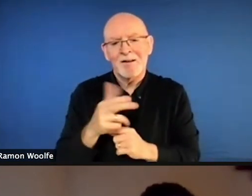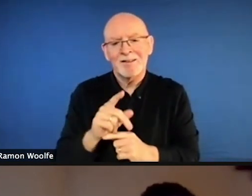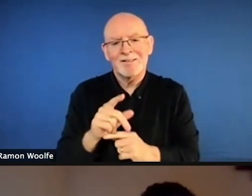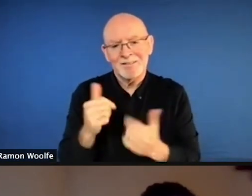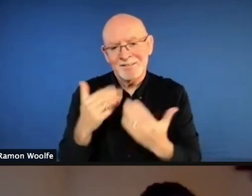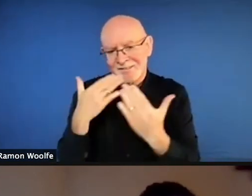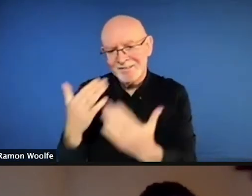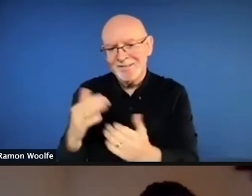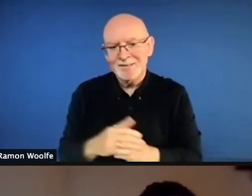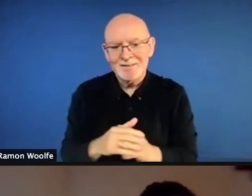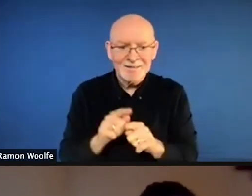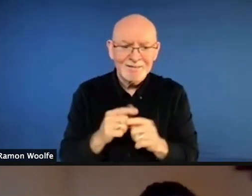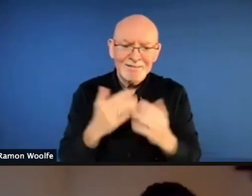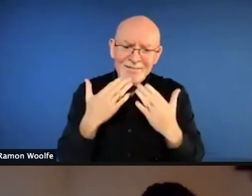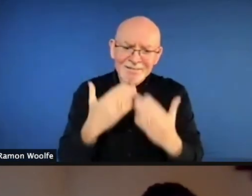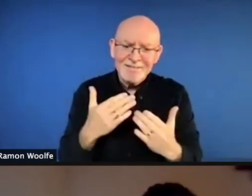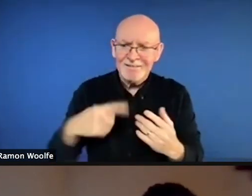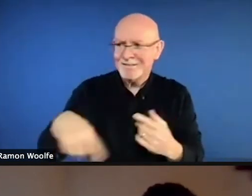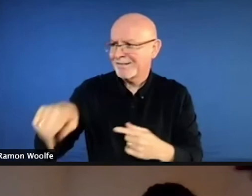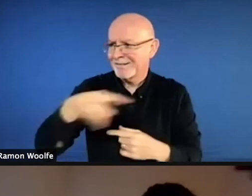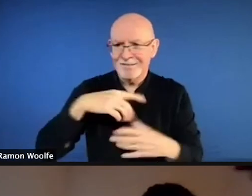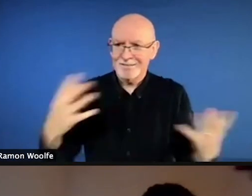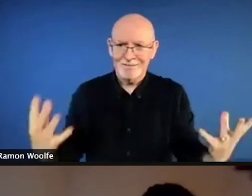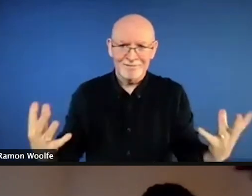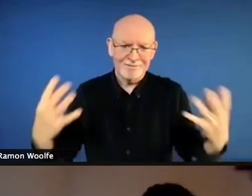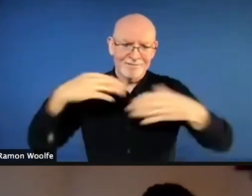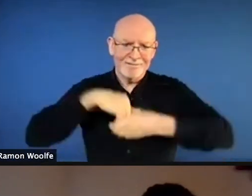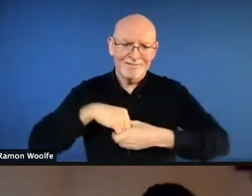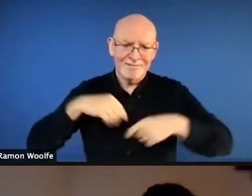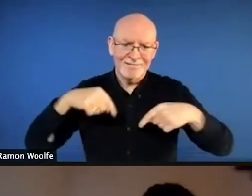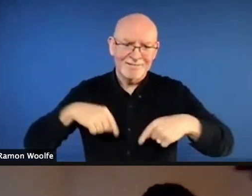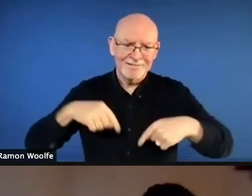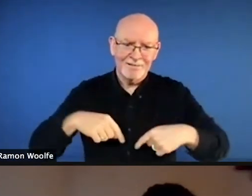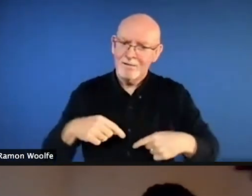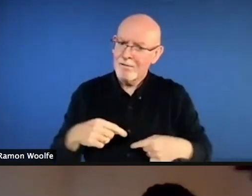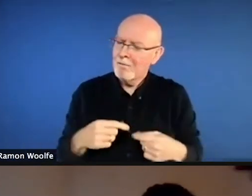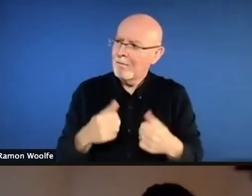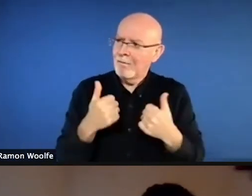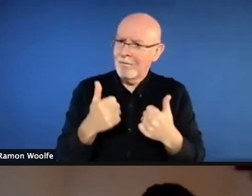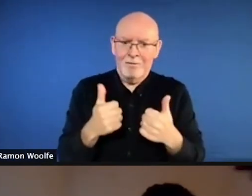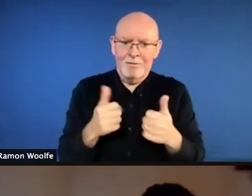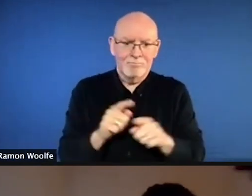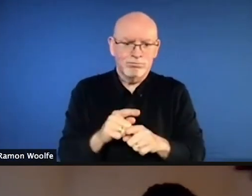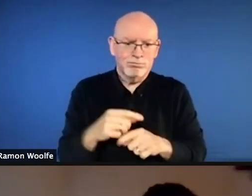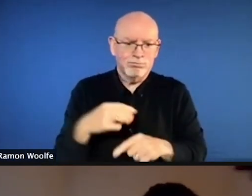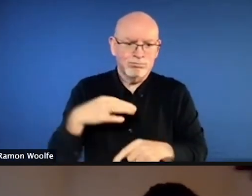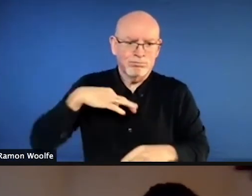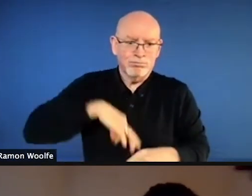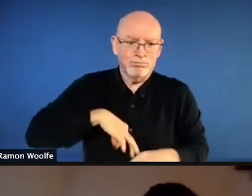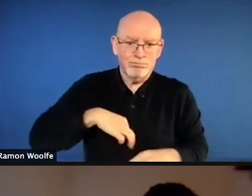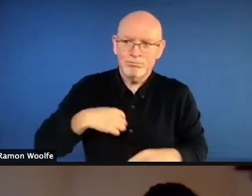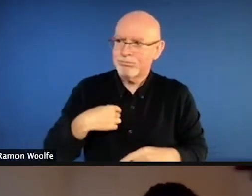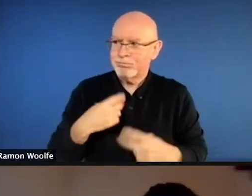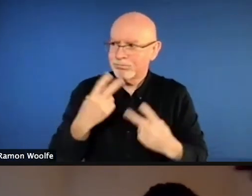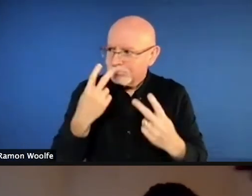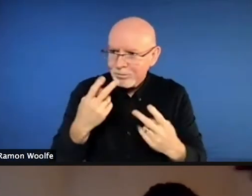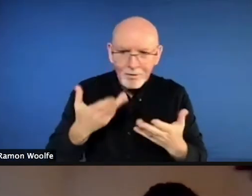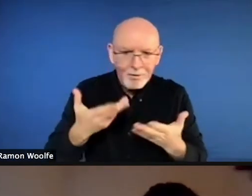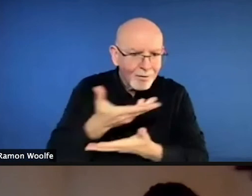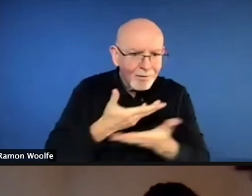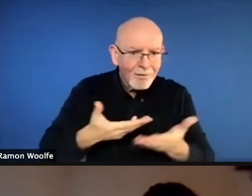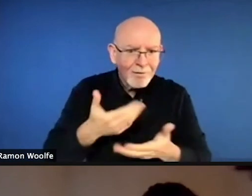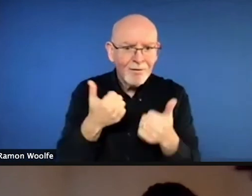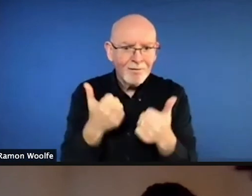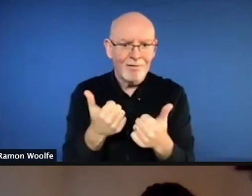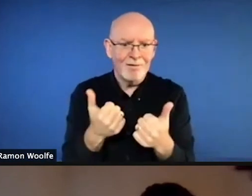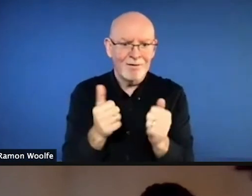rewarding experience working with you and with everybody on this event. And Abolon, over to you